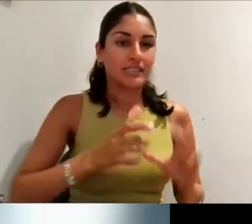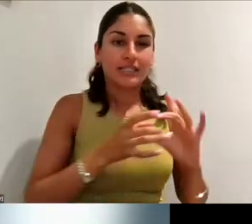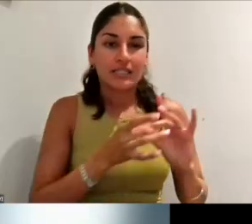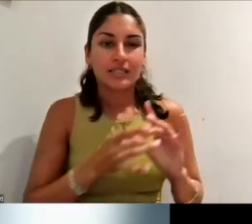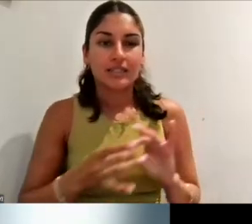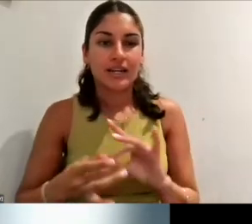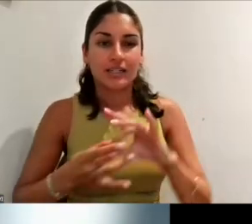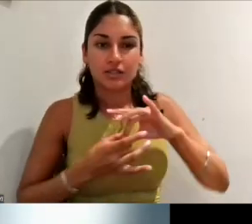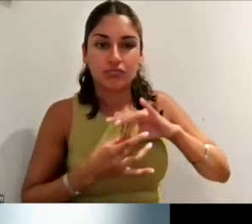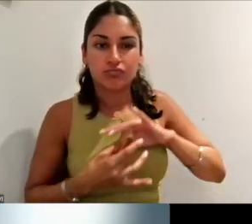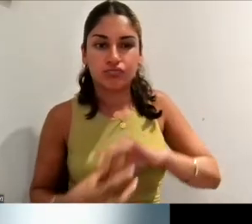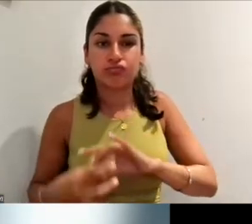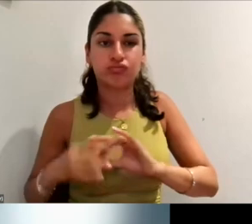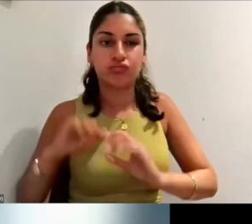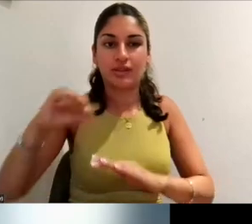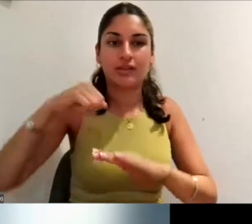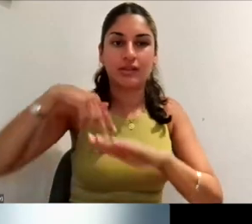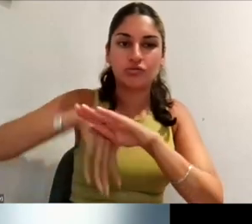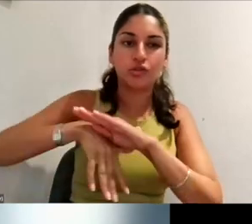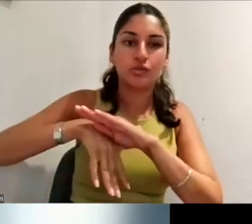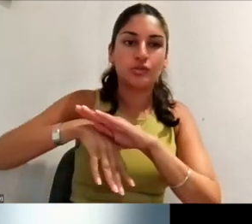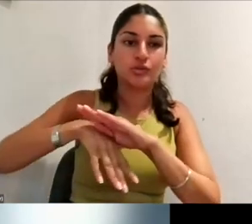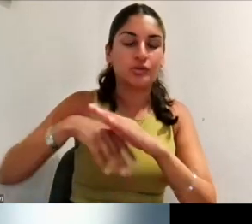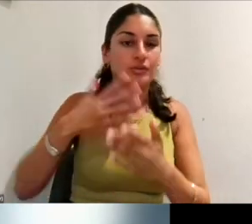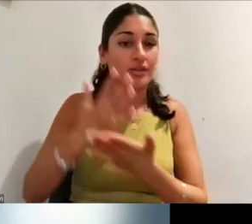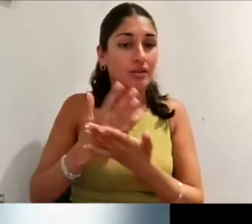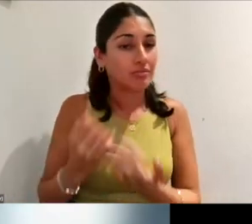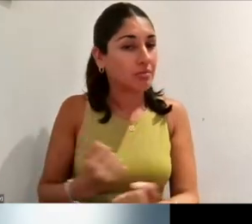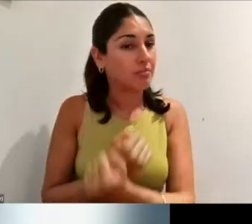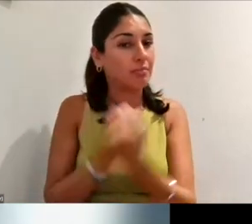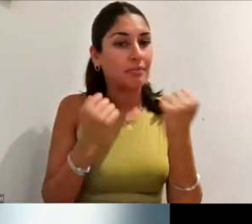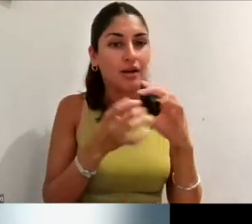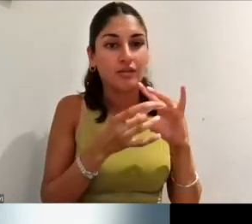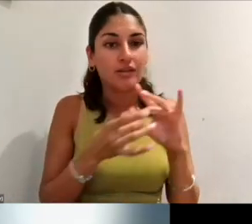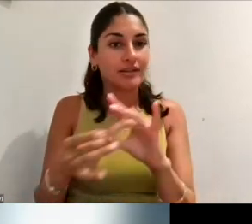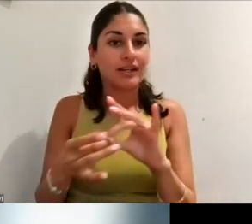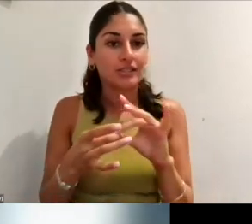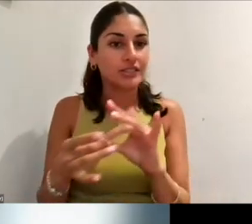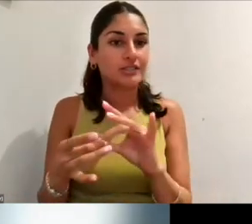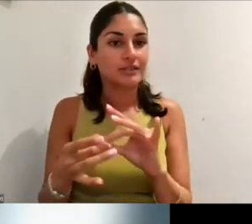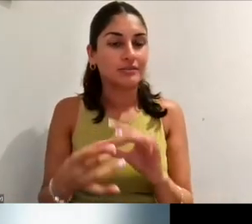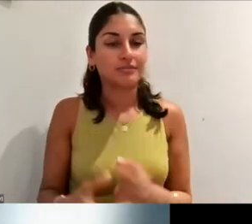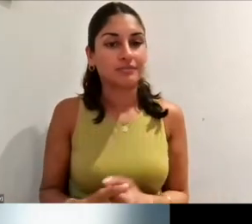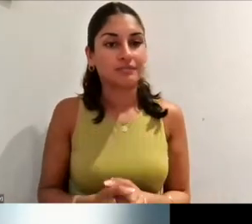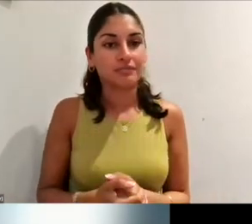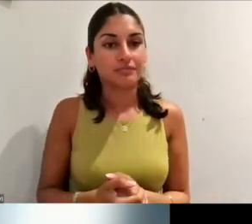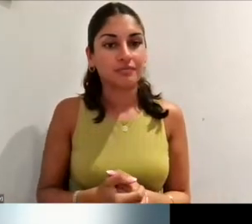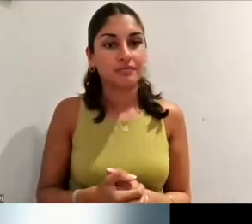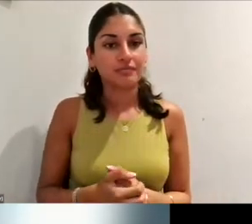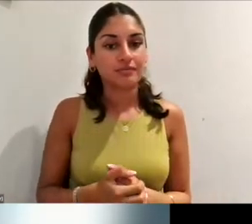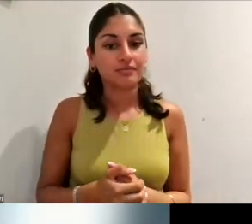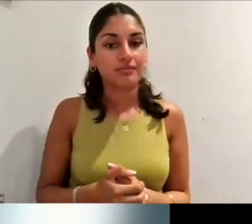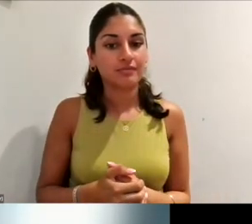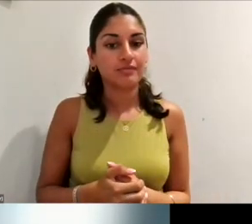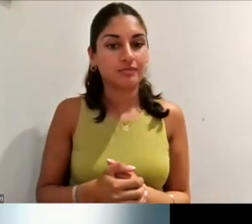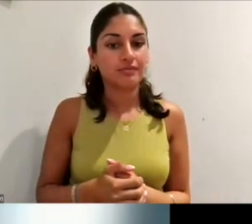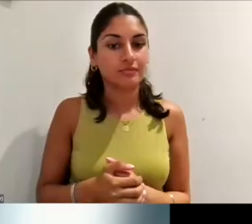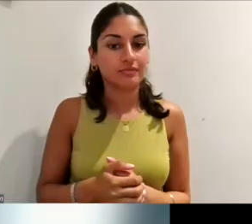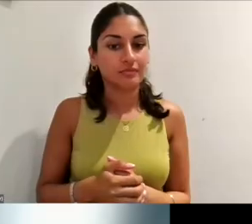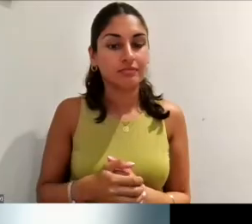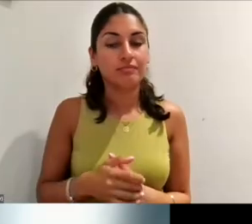their heritage and a truly powerful connection which maybe once was a story